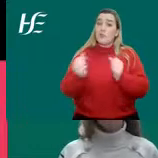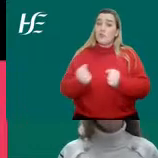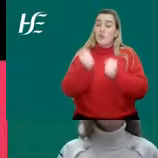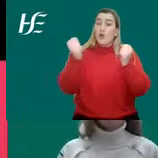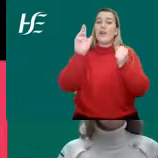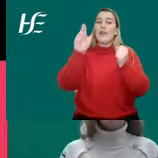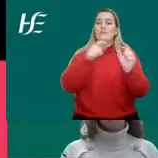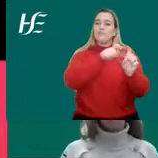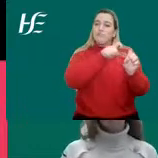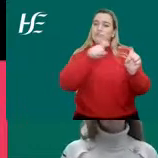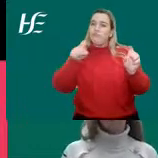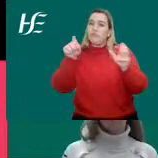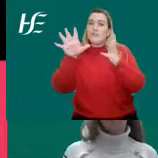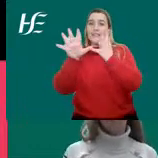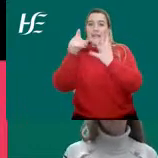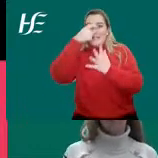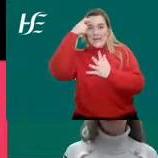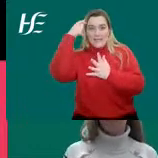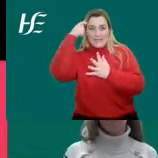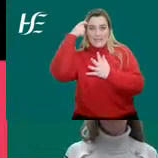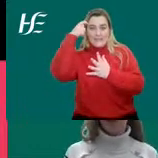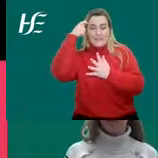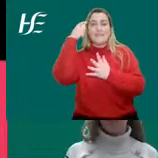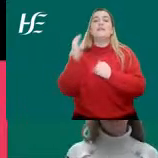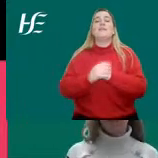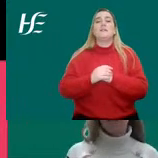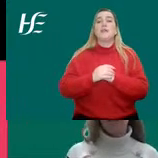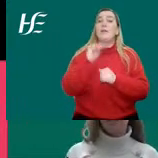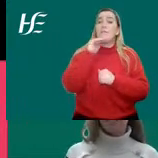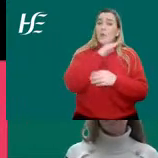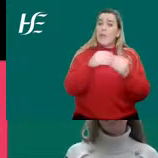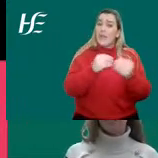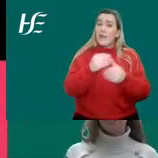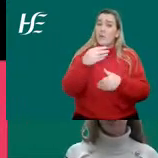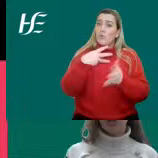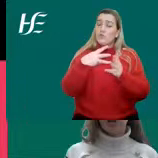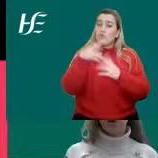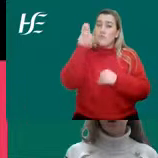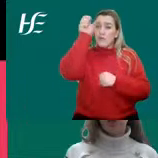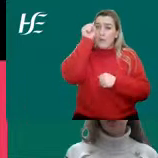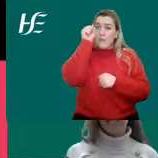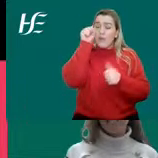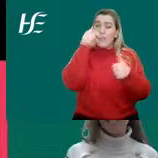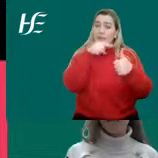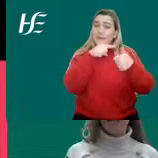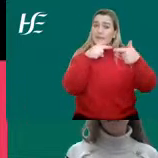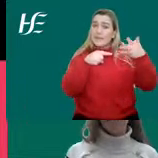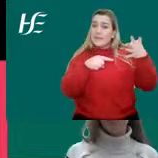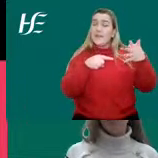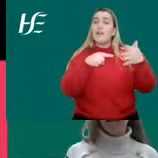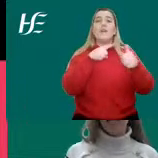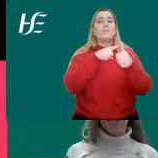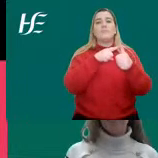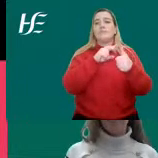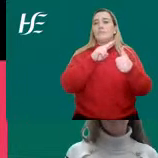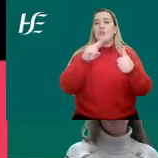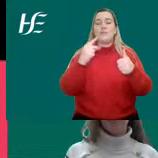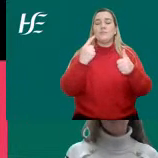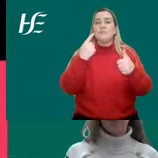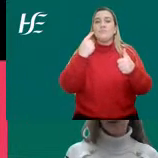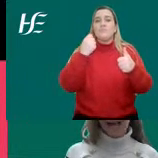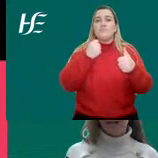hold. The important points when doing your pelvic floor exercises is that you do not hold your breath and you relax